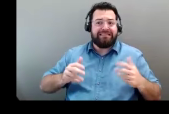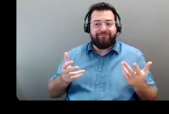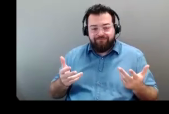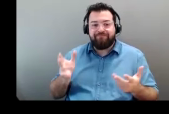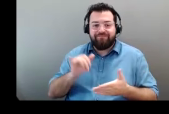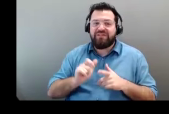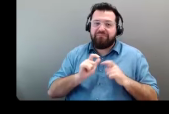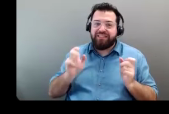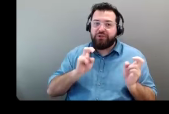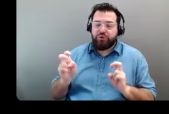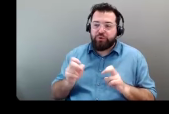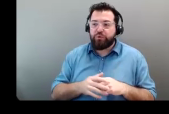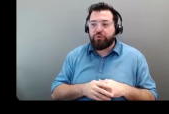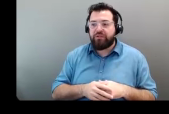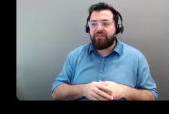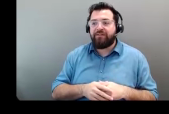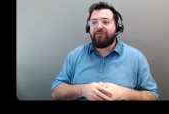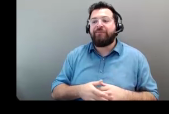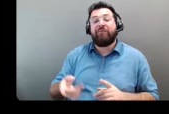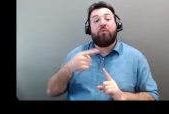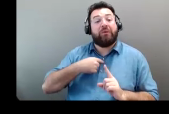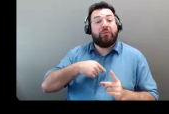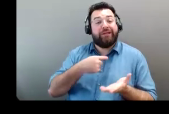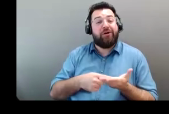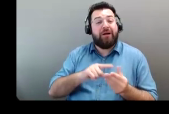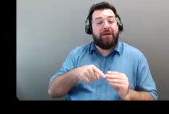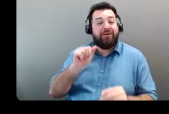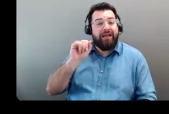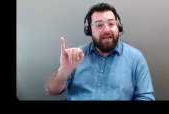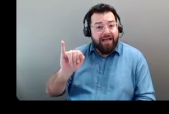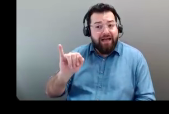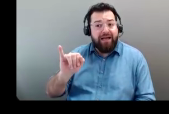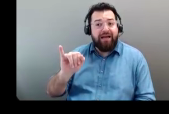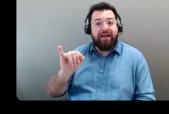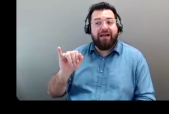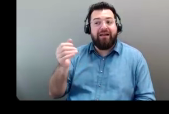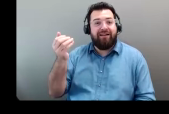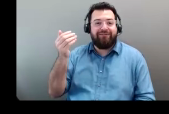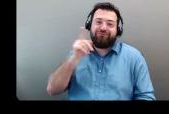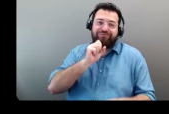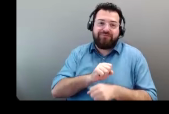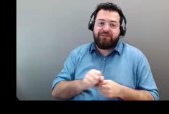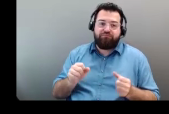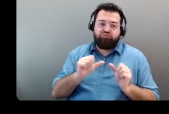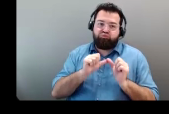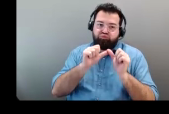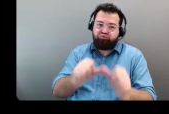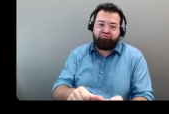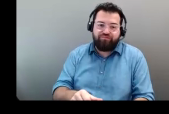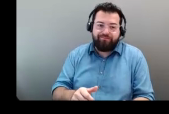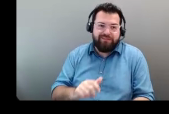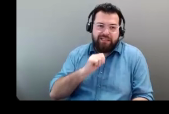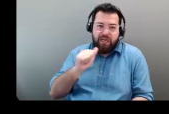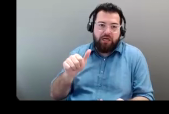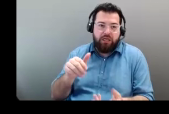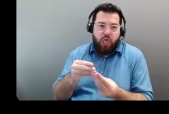And when we talk about AI, we brought up that AI is here to stay and it's affecting how students